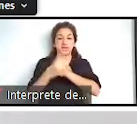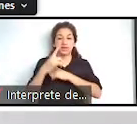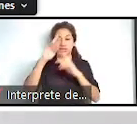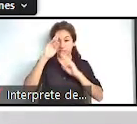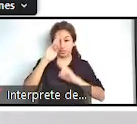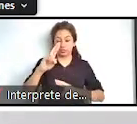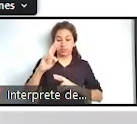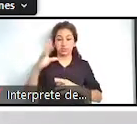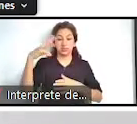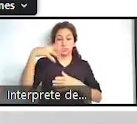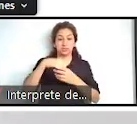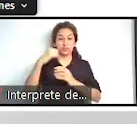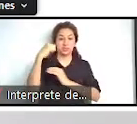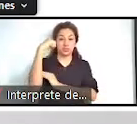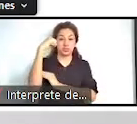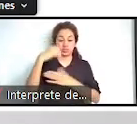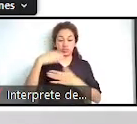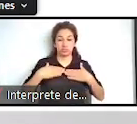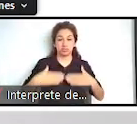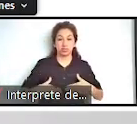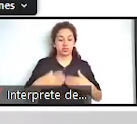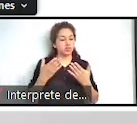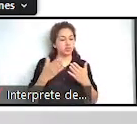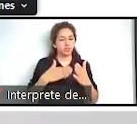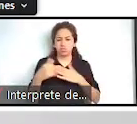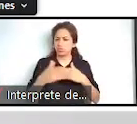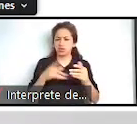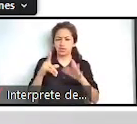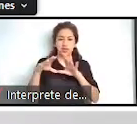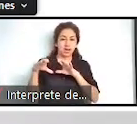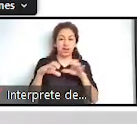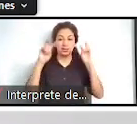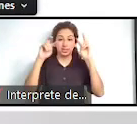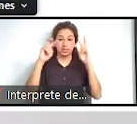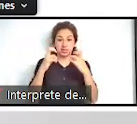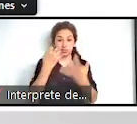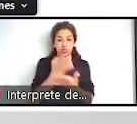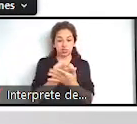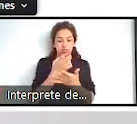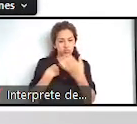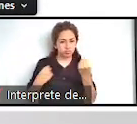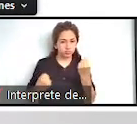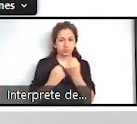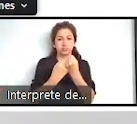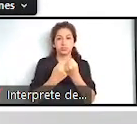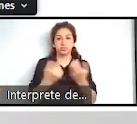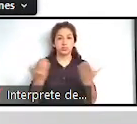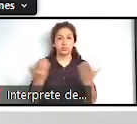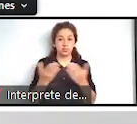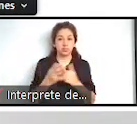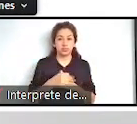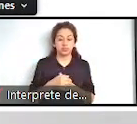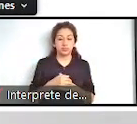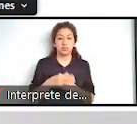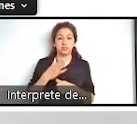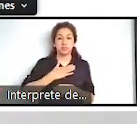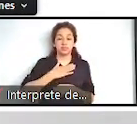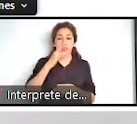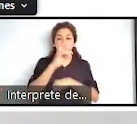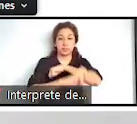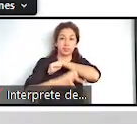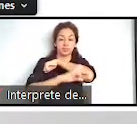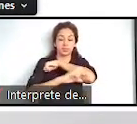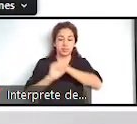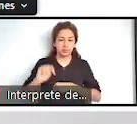for human rights as the basis for the development of any type of economic activity this